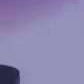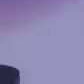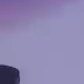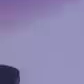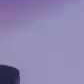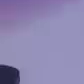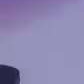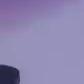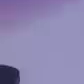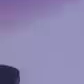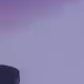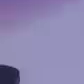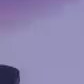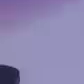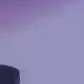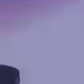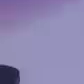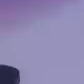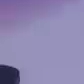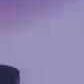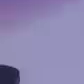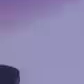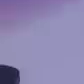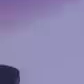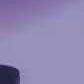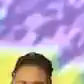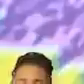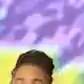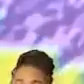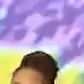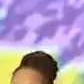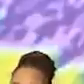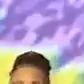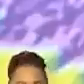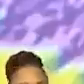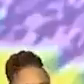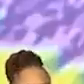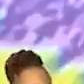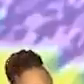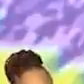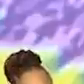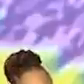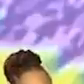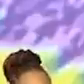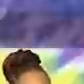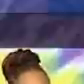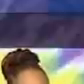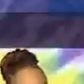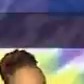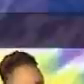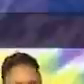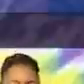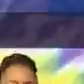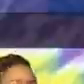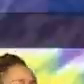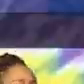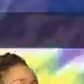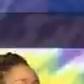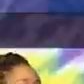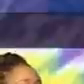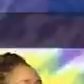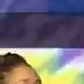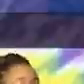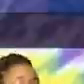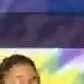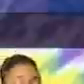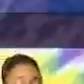of COVID-19 being now classified as an endemic. That an endemic does not mean that COVID